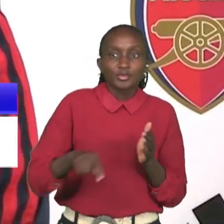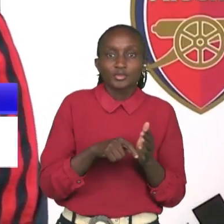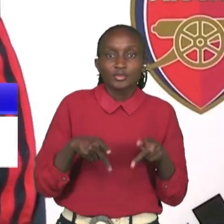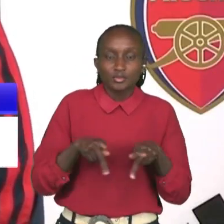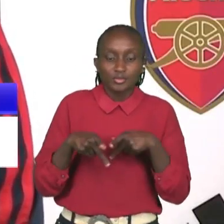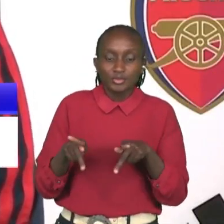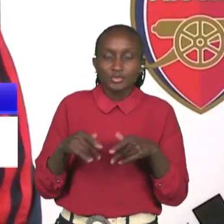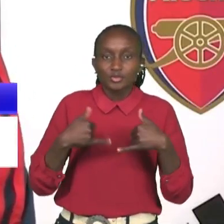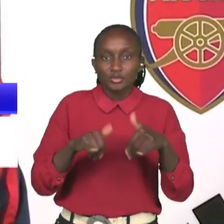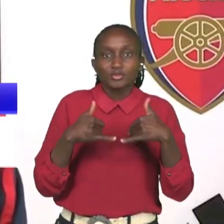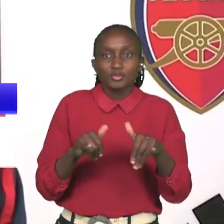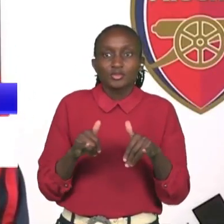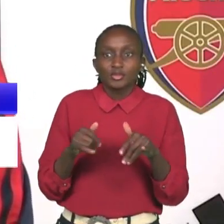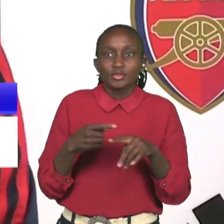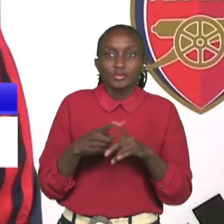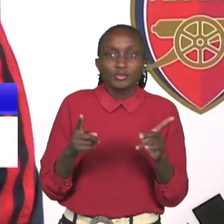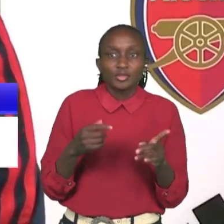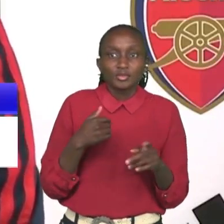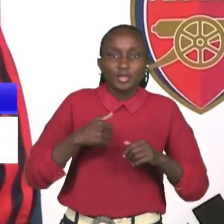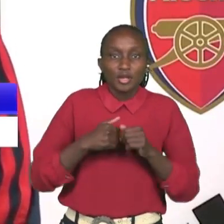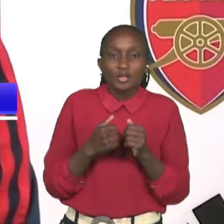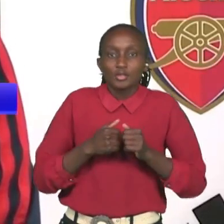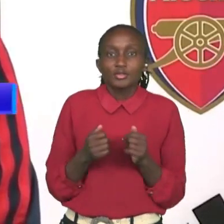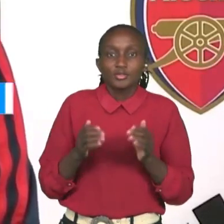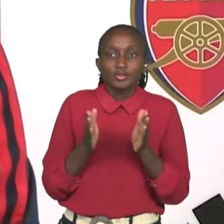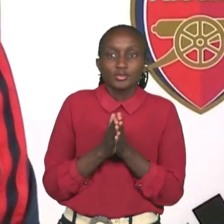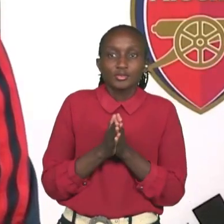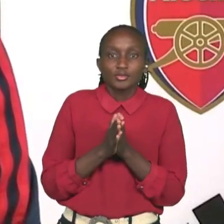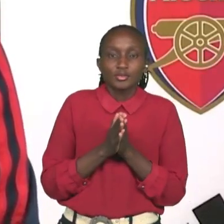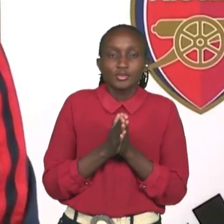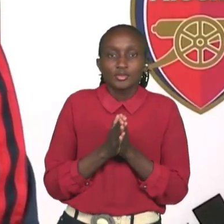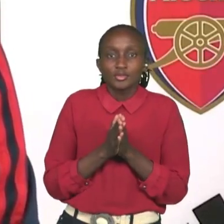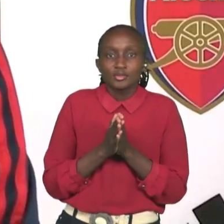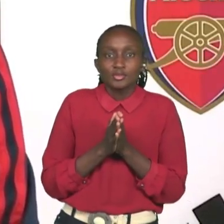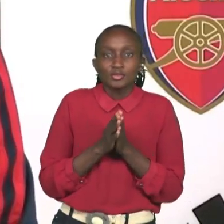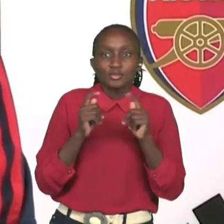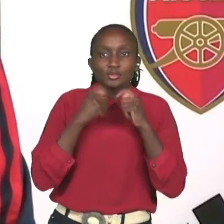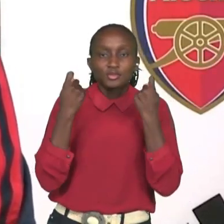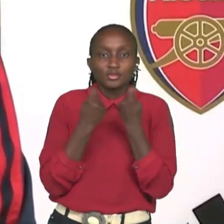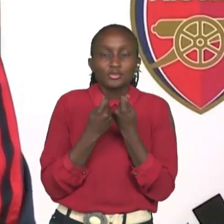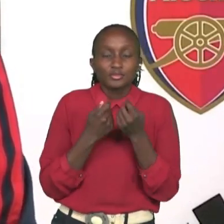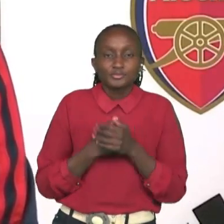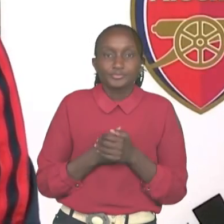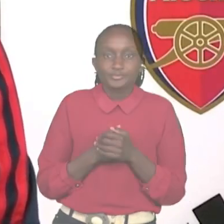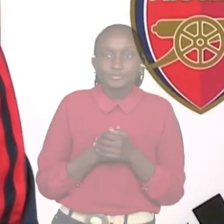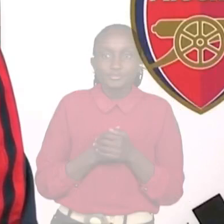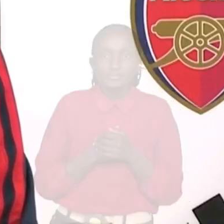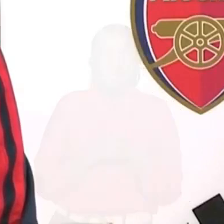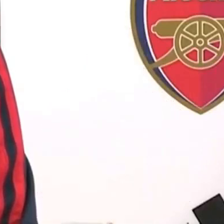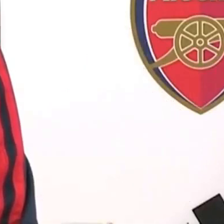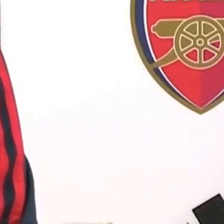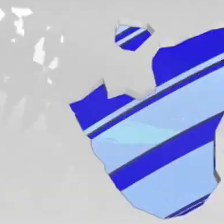to play. But really, really, we are very happy with Rob Holding, with Hector and with Kieran.